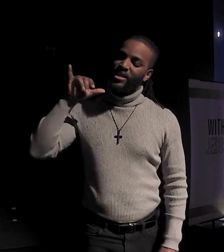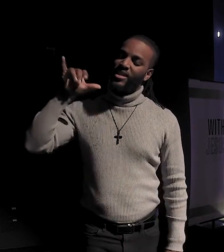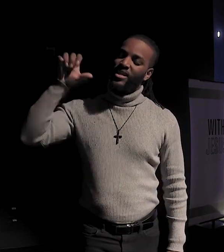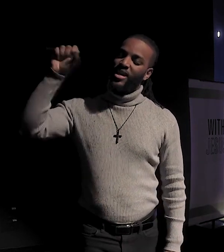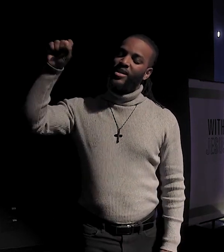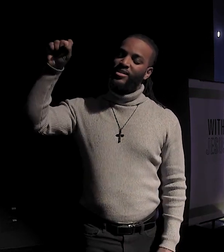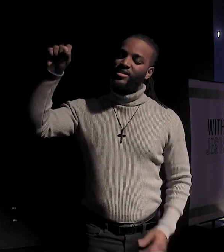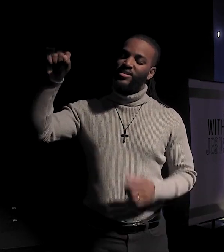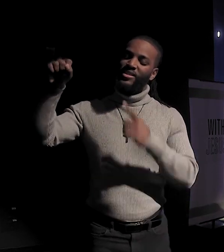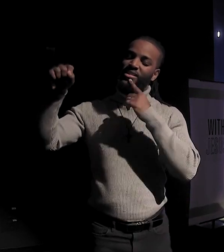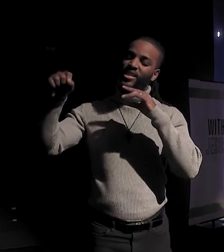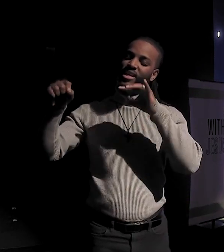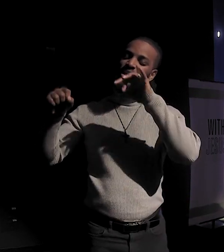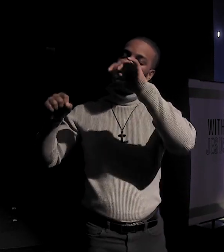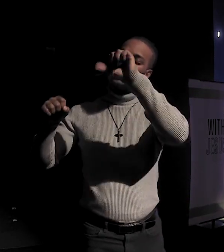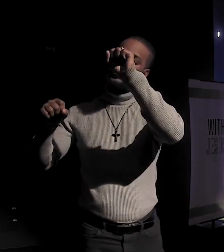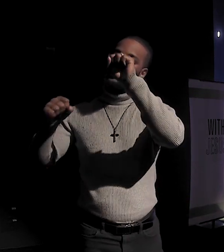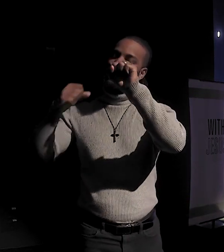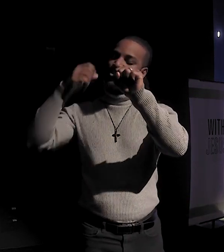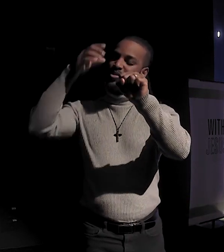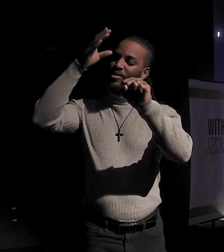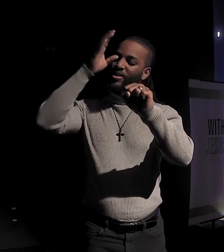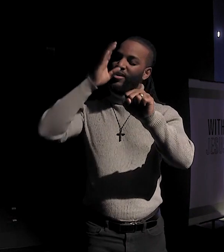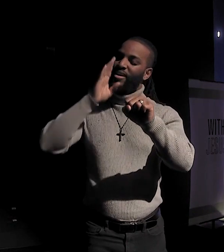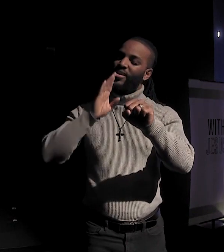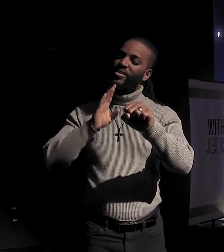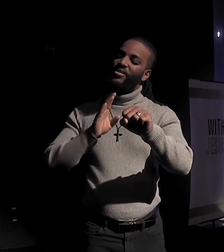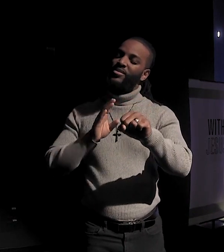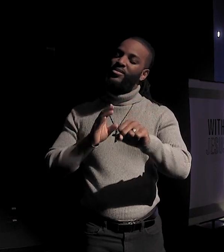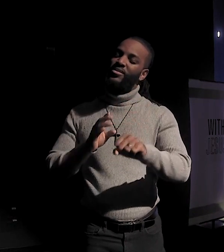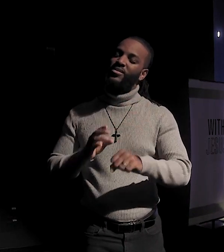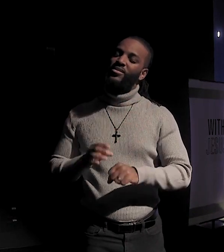I'm saying yes to you,